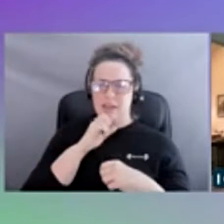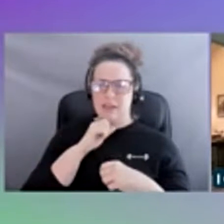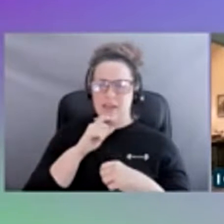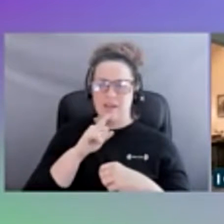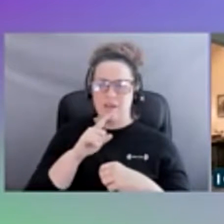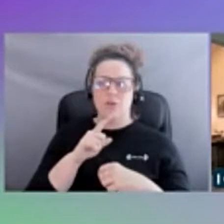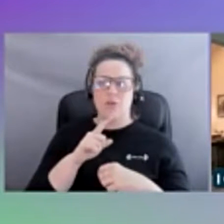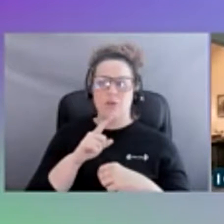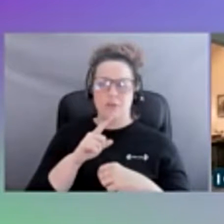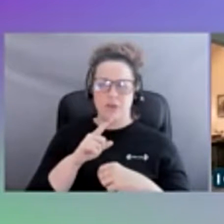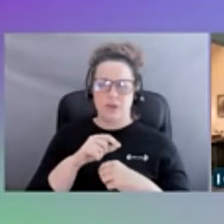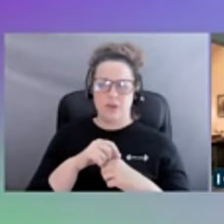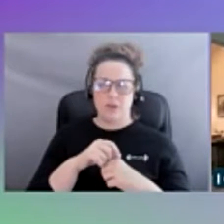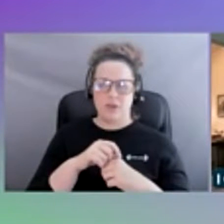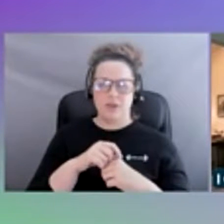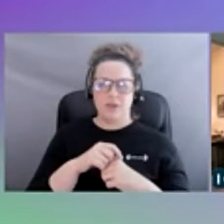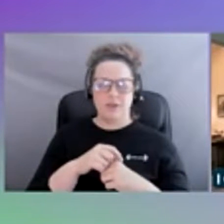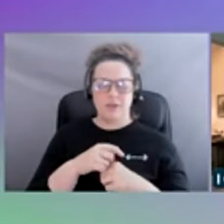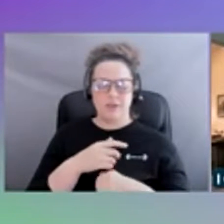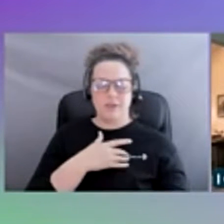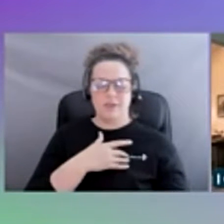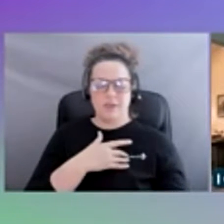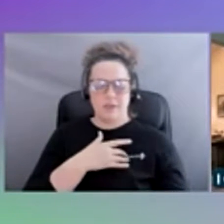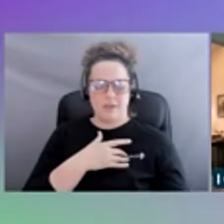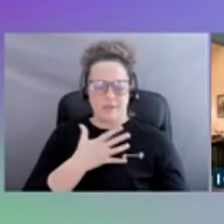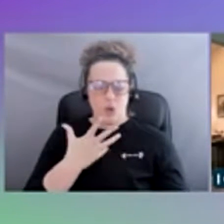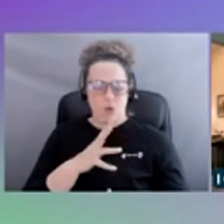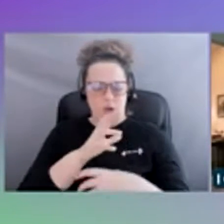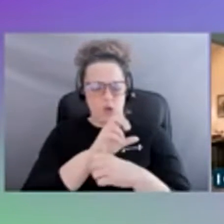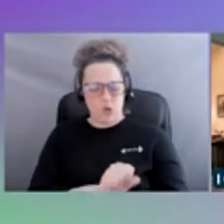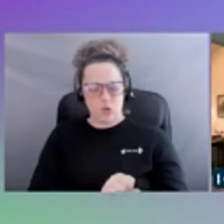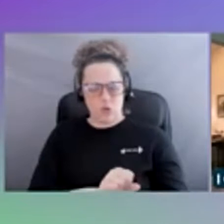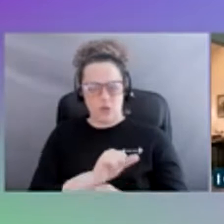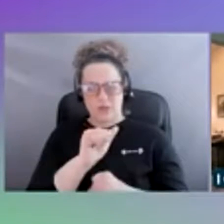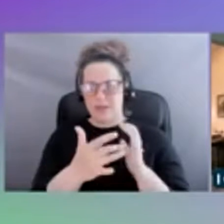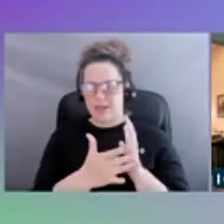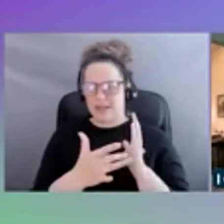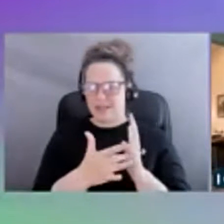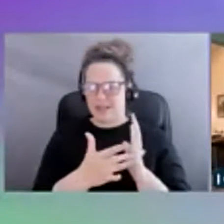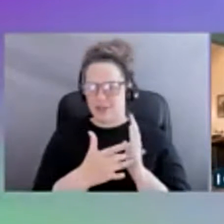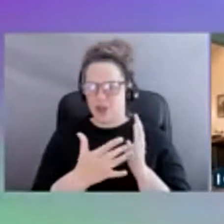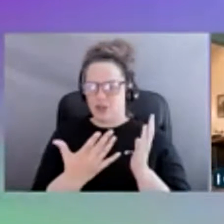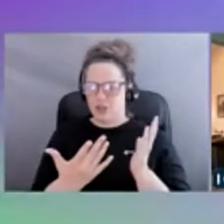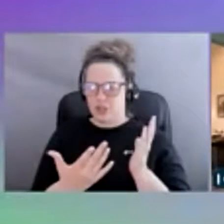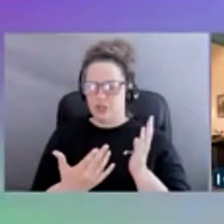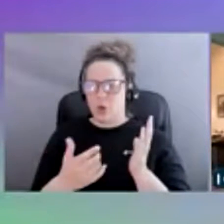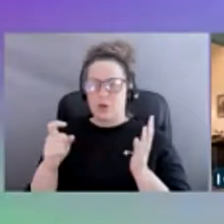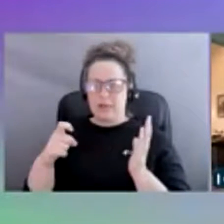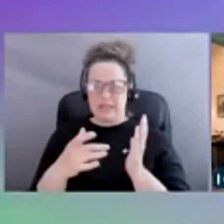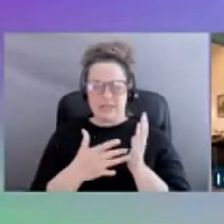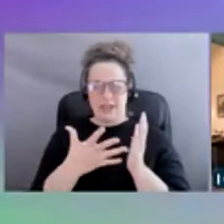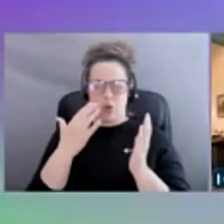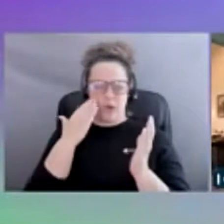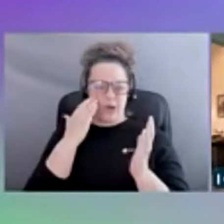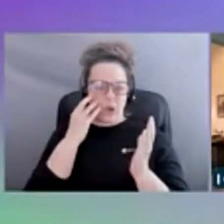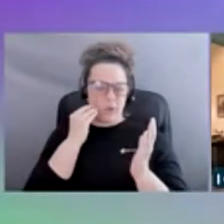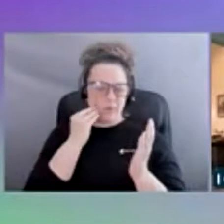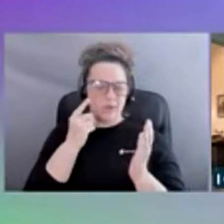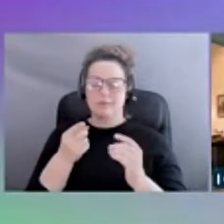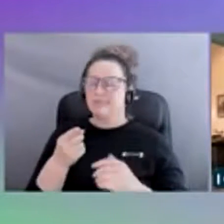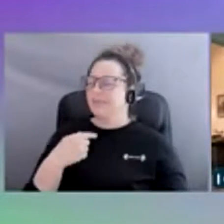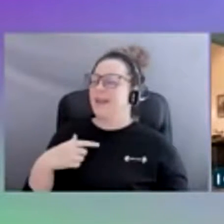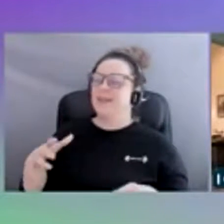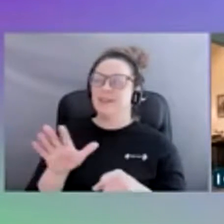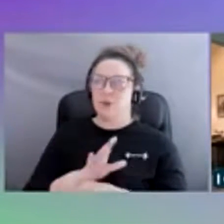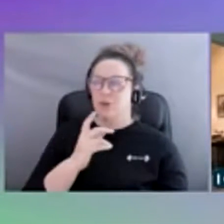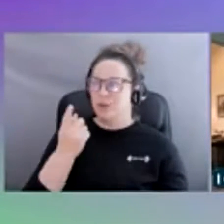used to the technology, or to needing tech, she says. Yeah, I totally agree.